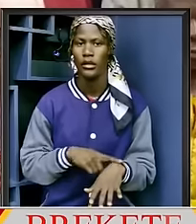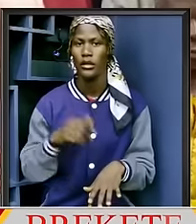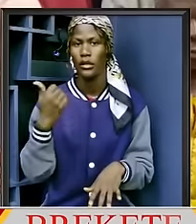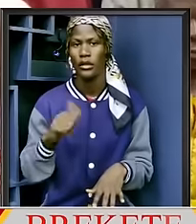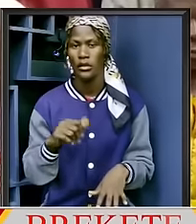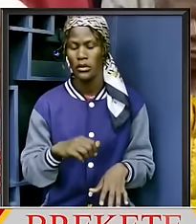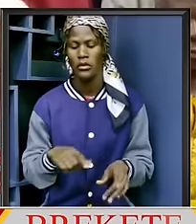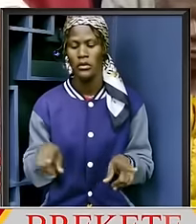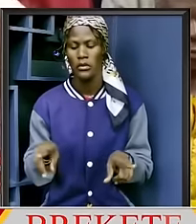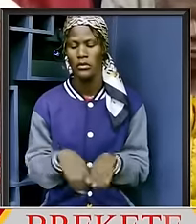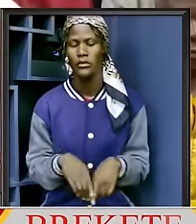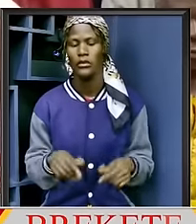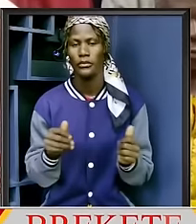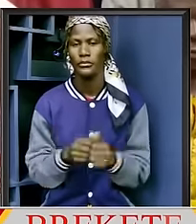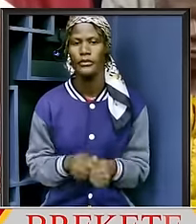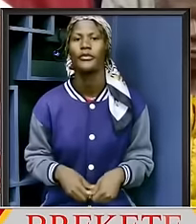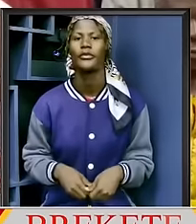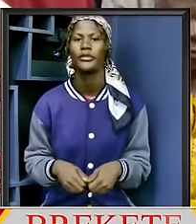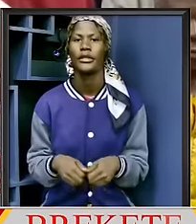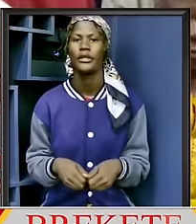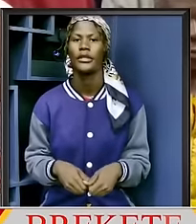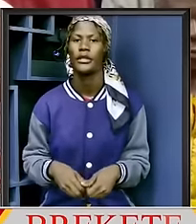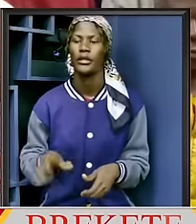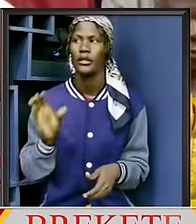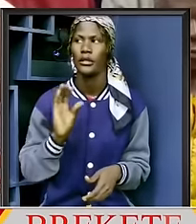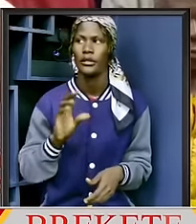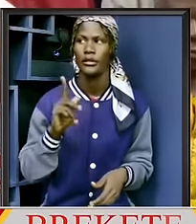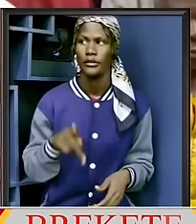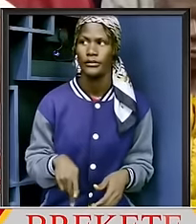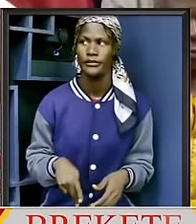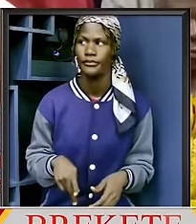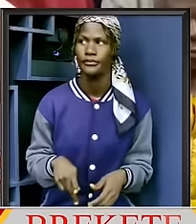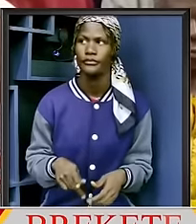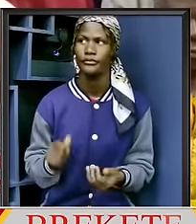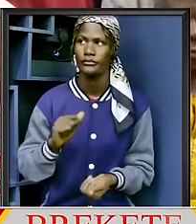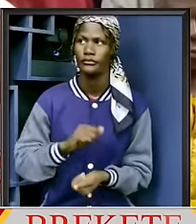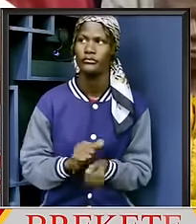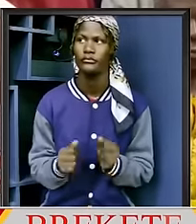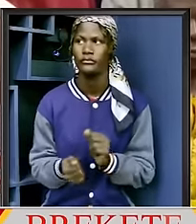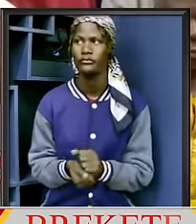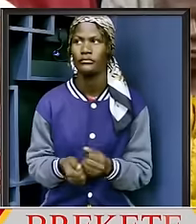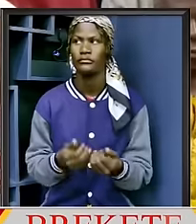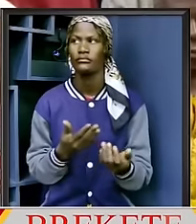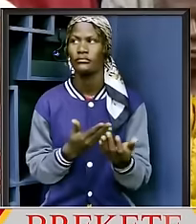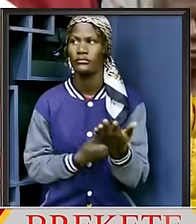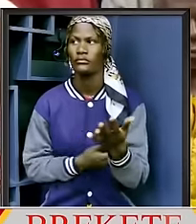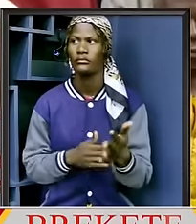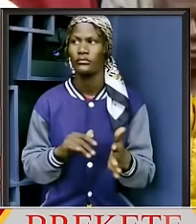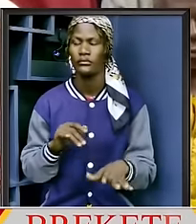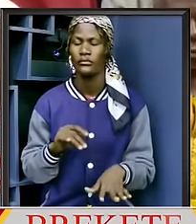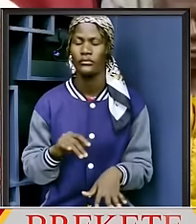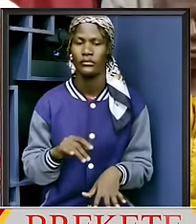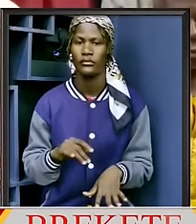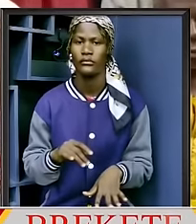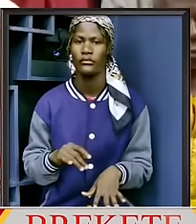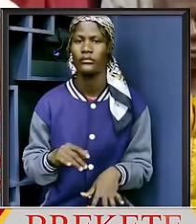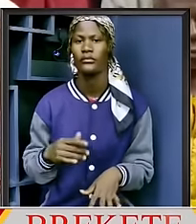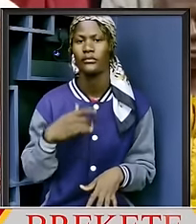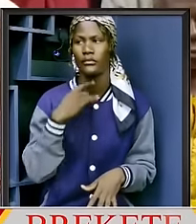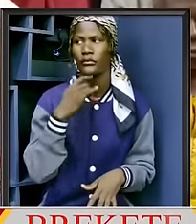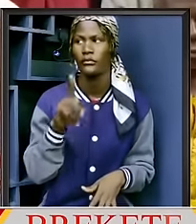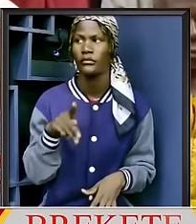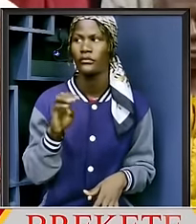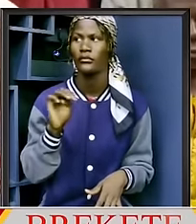So that appointment, since it has been scheduled earlier, I told Kemi when she called me that